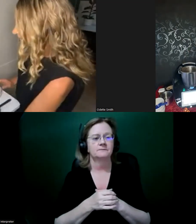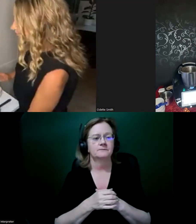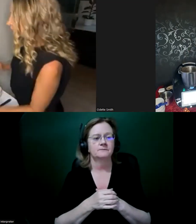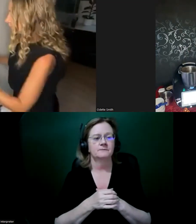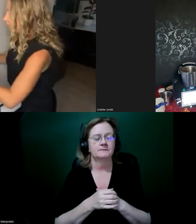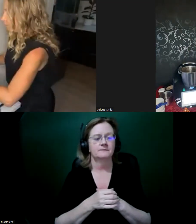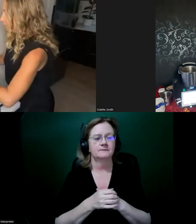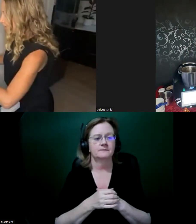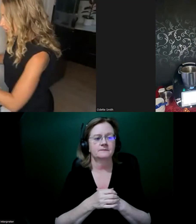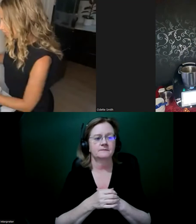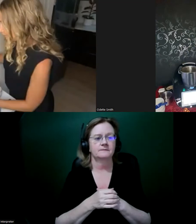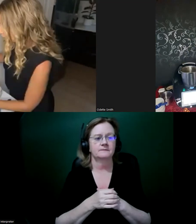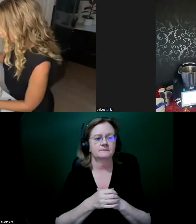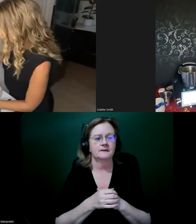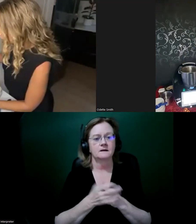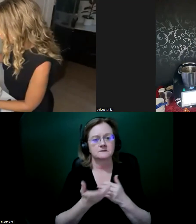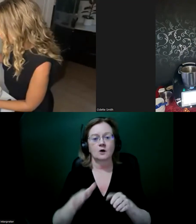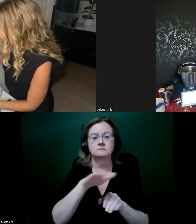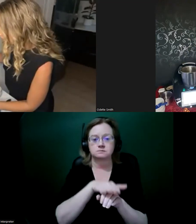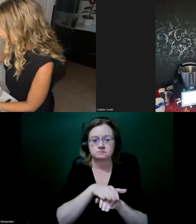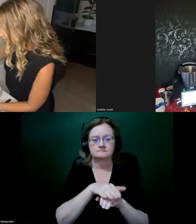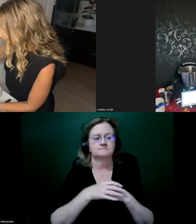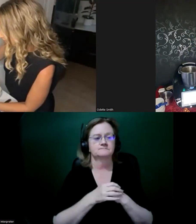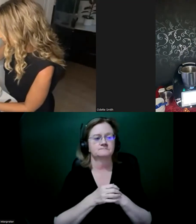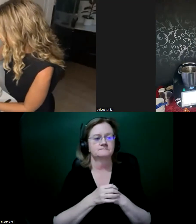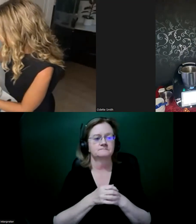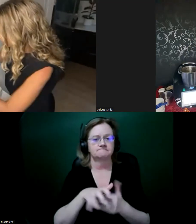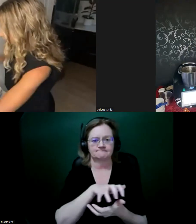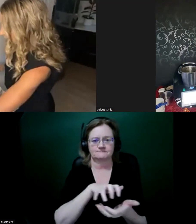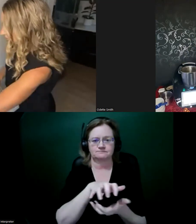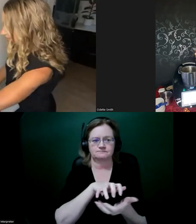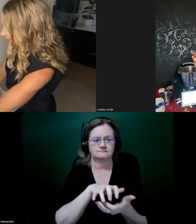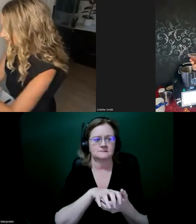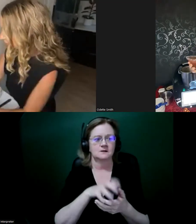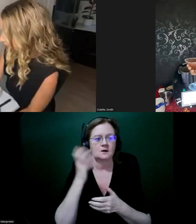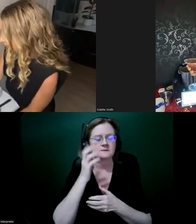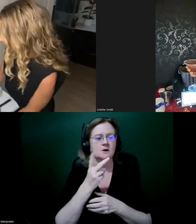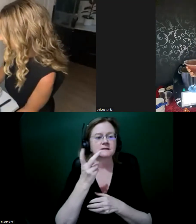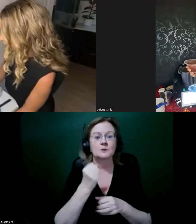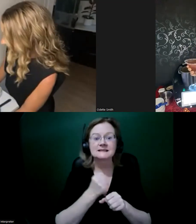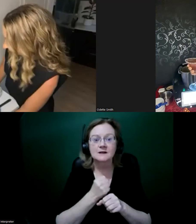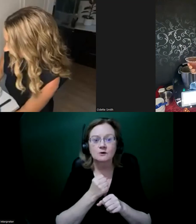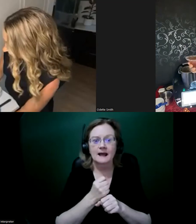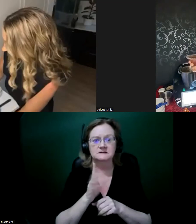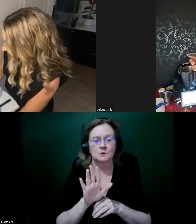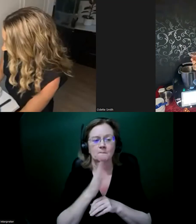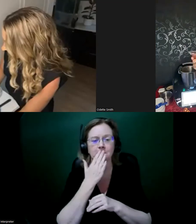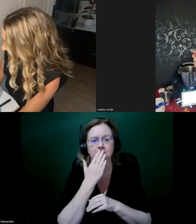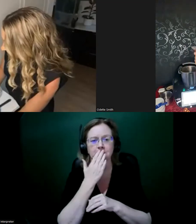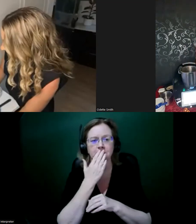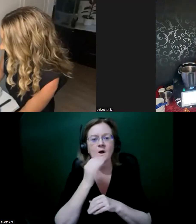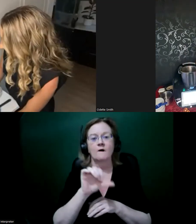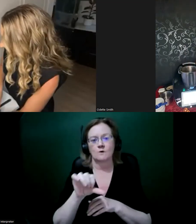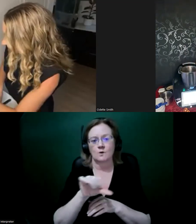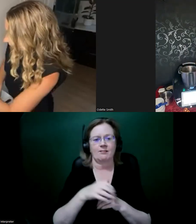is put the lid on and mix these together. Oh, sorry, 20 grams of oil as